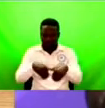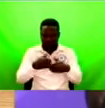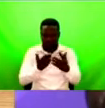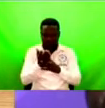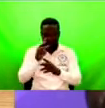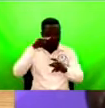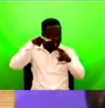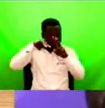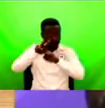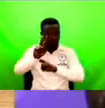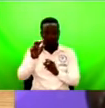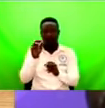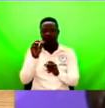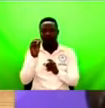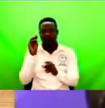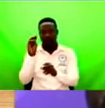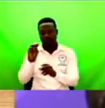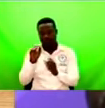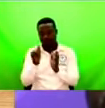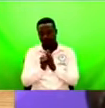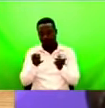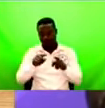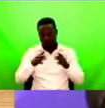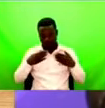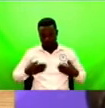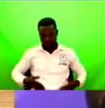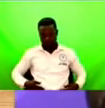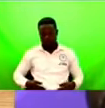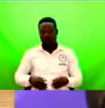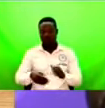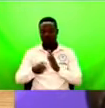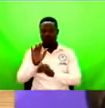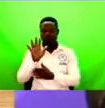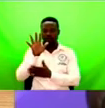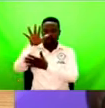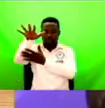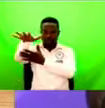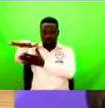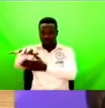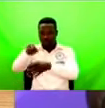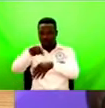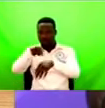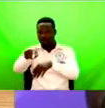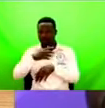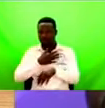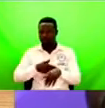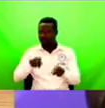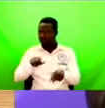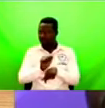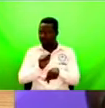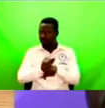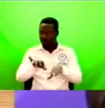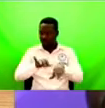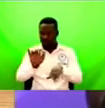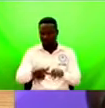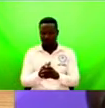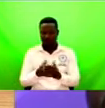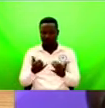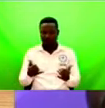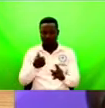prophetic message when the body of elders laid their hands on you. Be diligent in these matters.